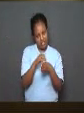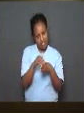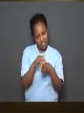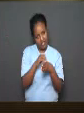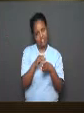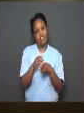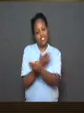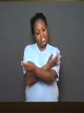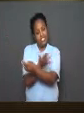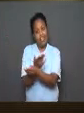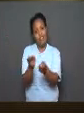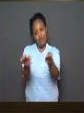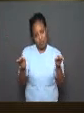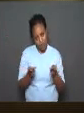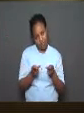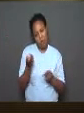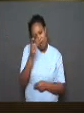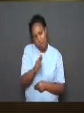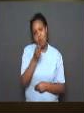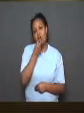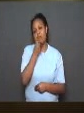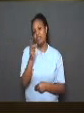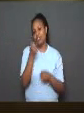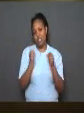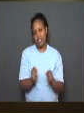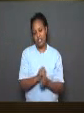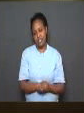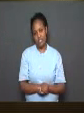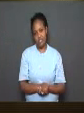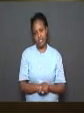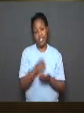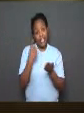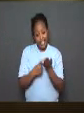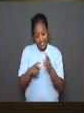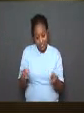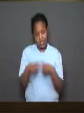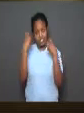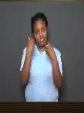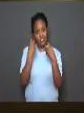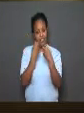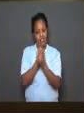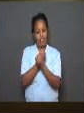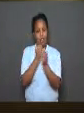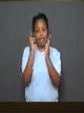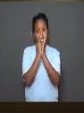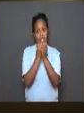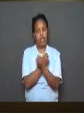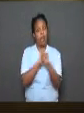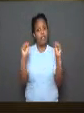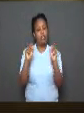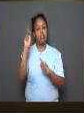boundaries, grazing land, and water. To resolve these conflicts